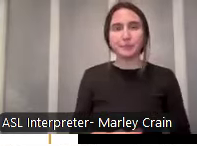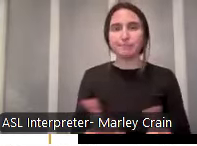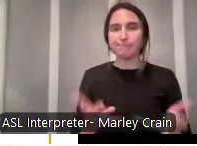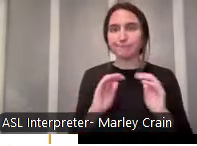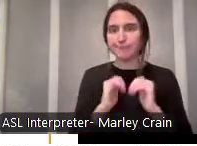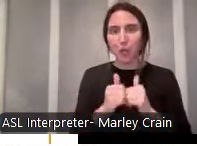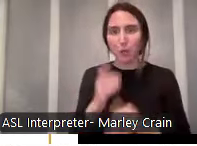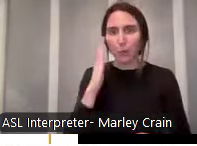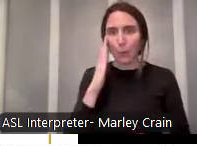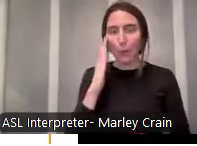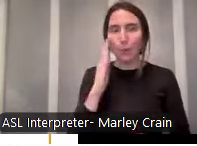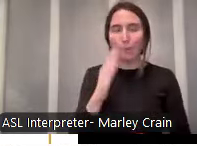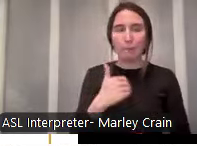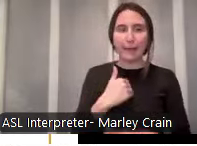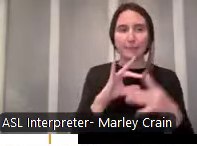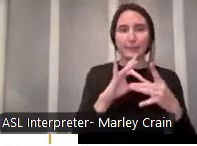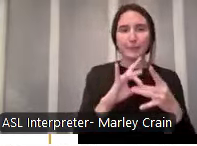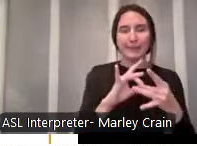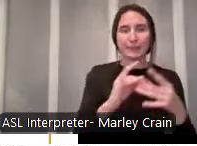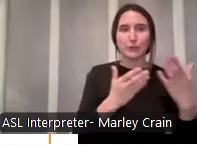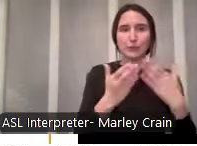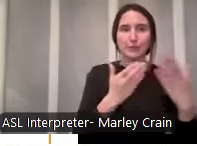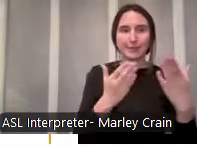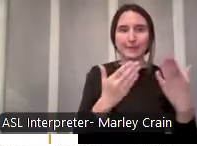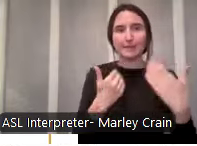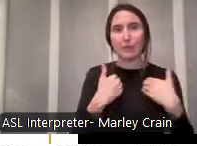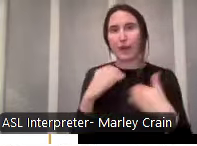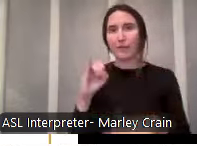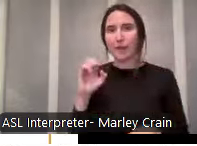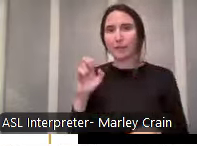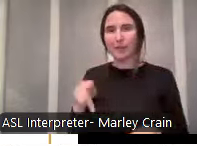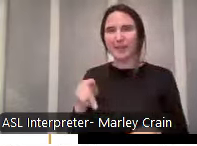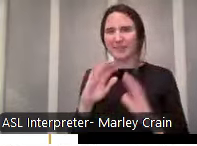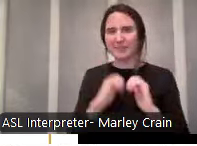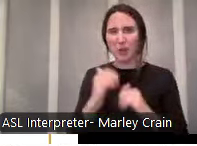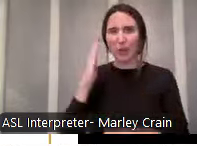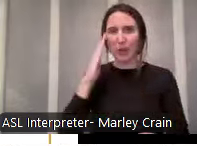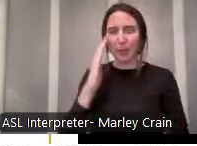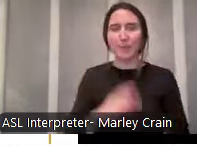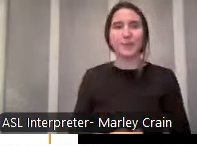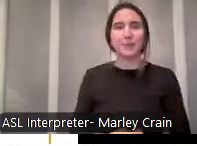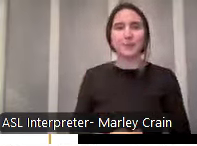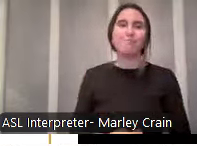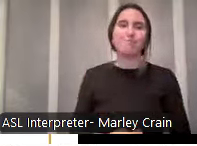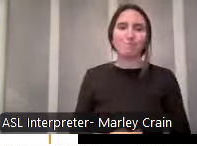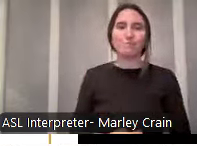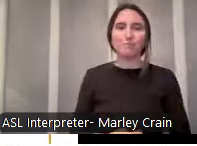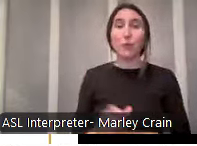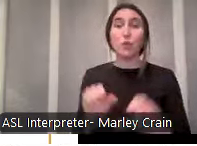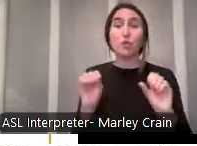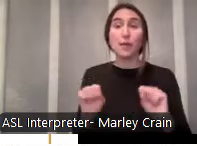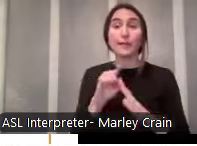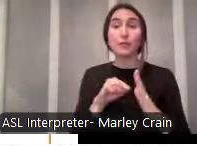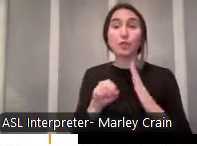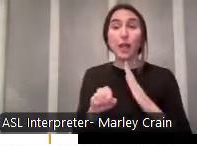have related services, for example? And that's a really good question. You have to just ask. One thing you can look on if you do have access